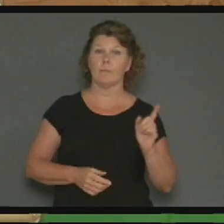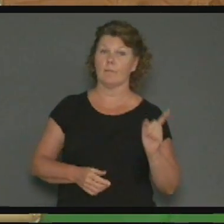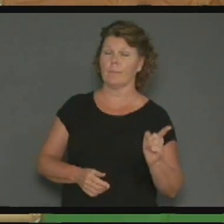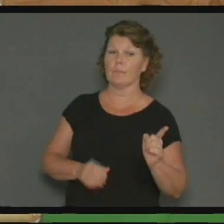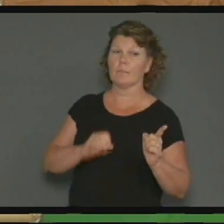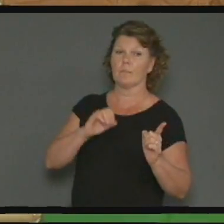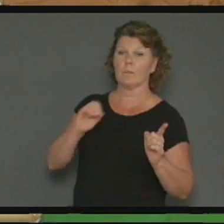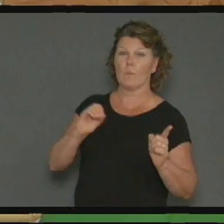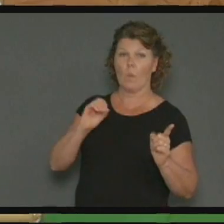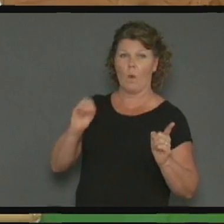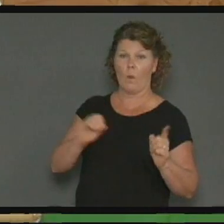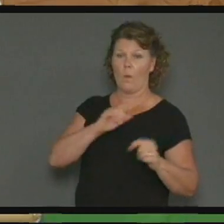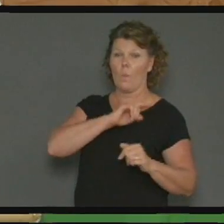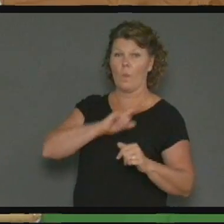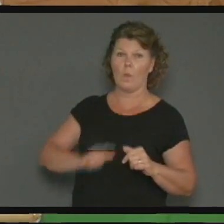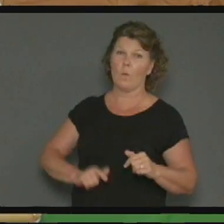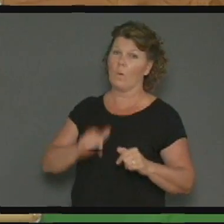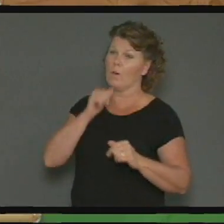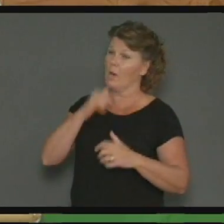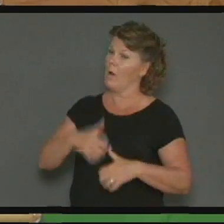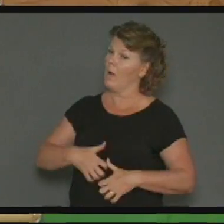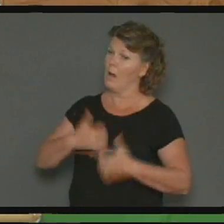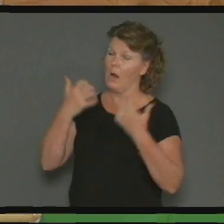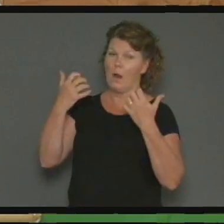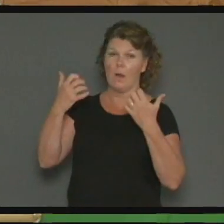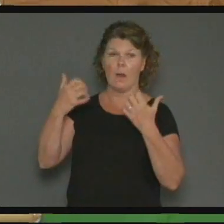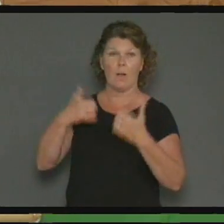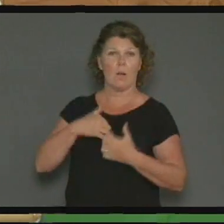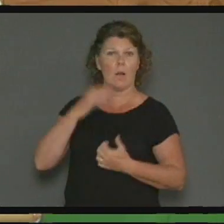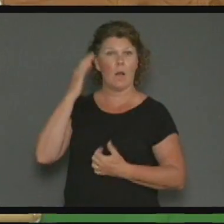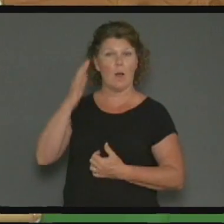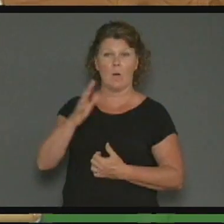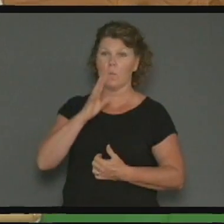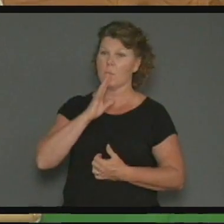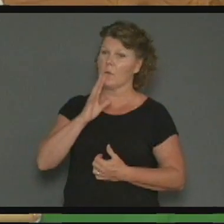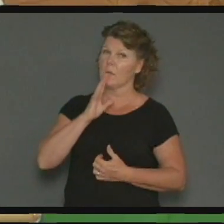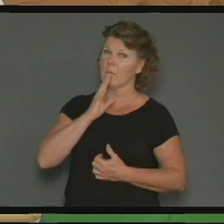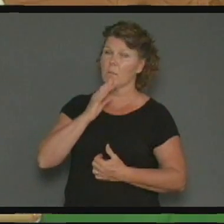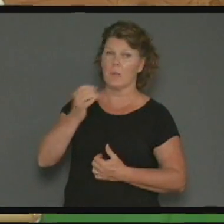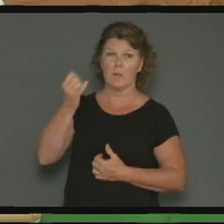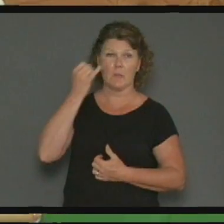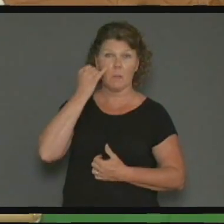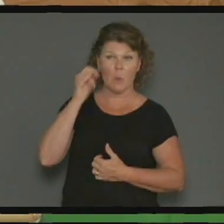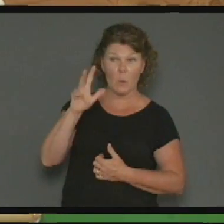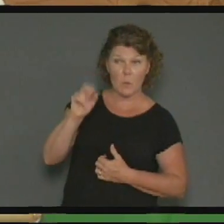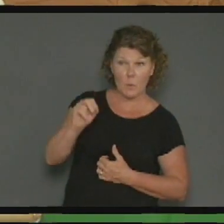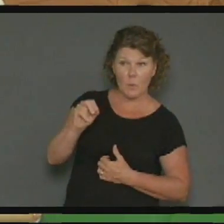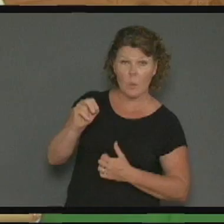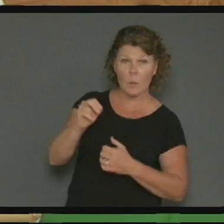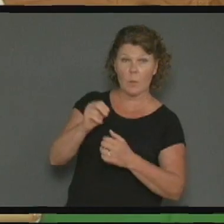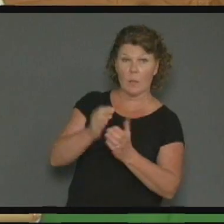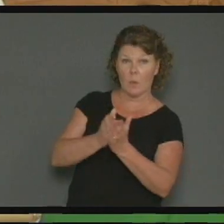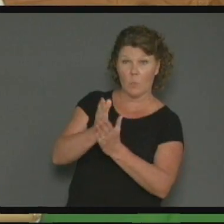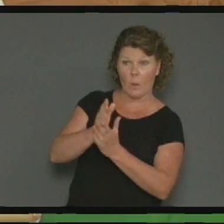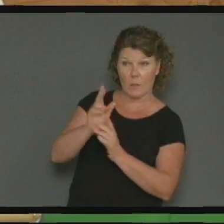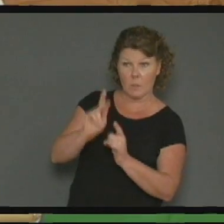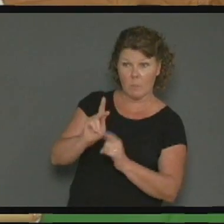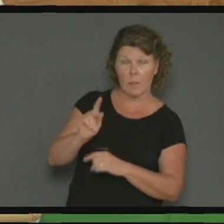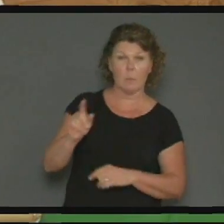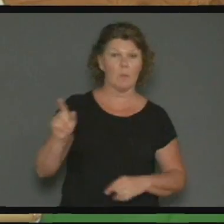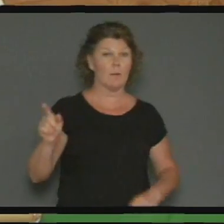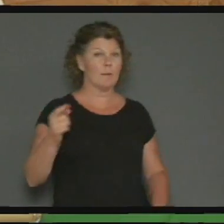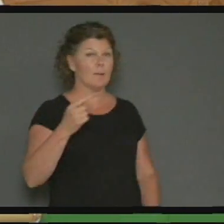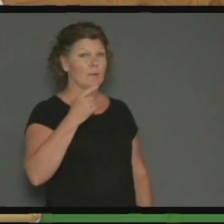Oh, let not the Lord be angry, and I will speak. Suppose 30 are found there. He